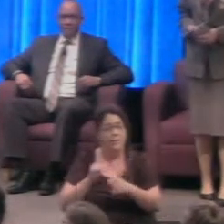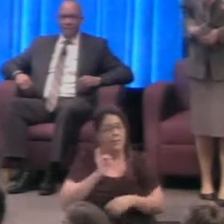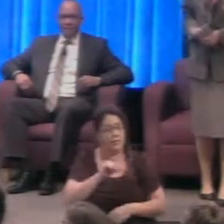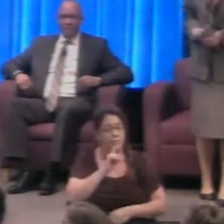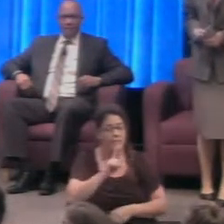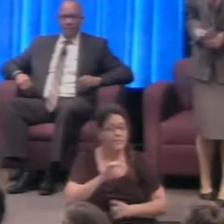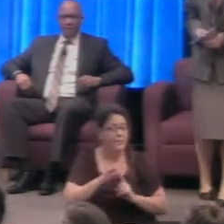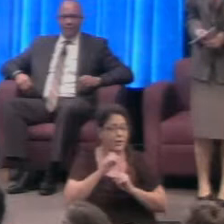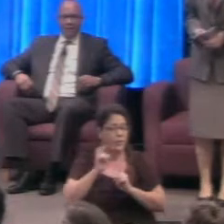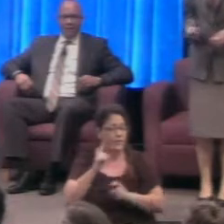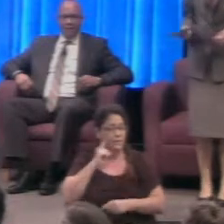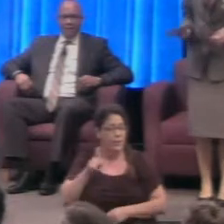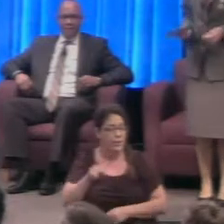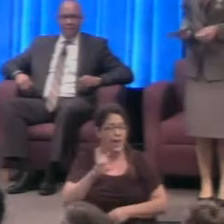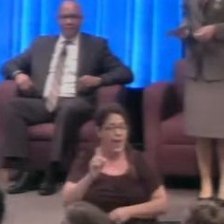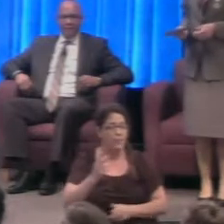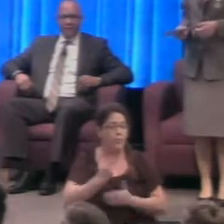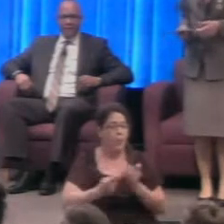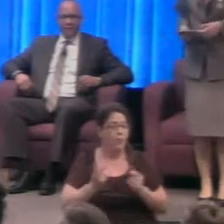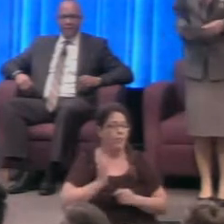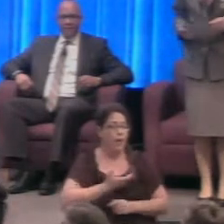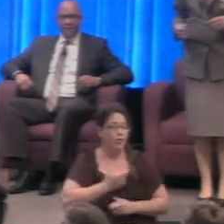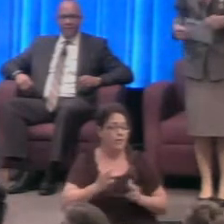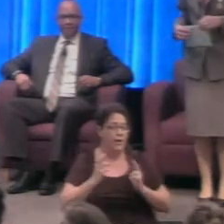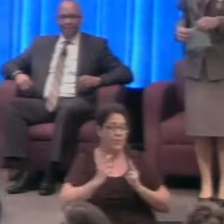for you in honor of both of our retirements.